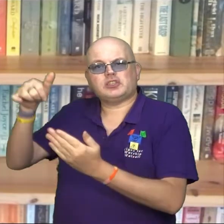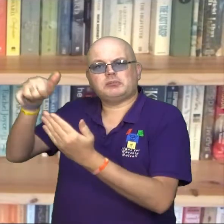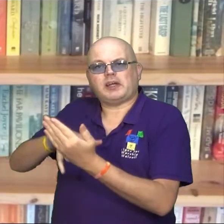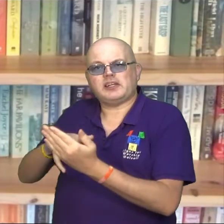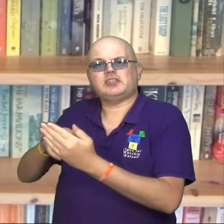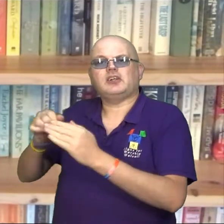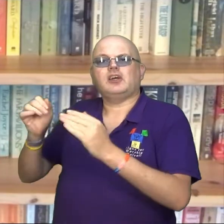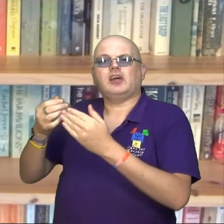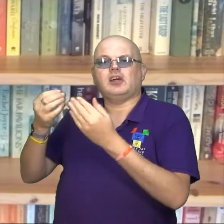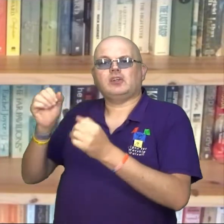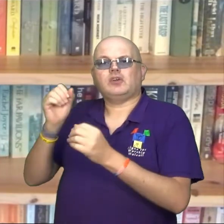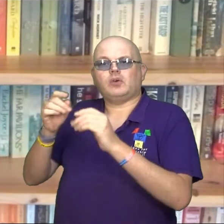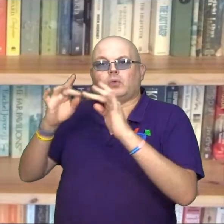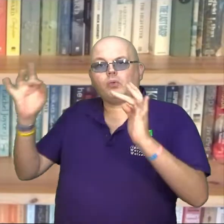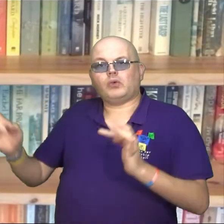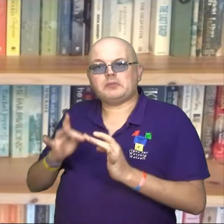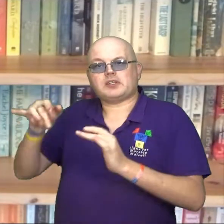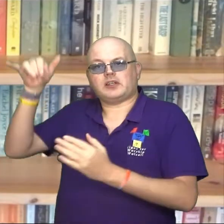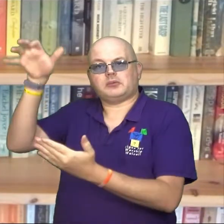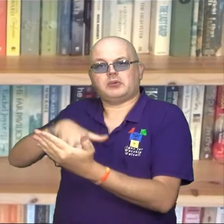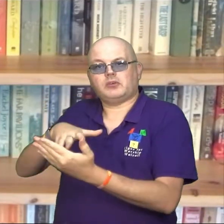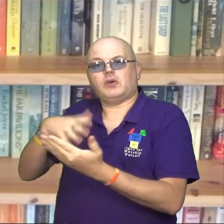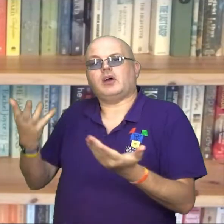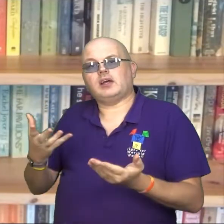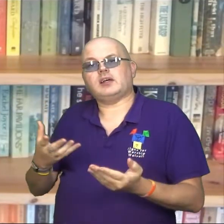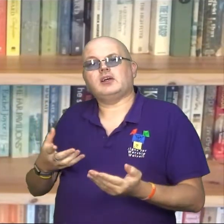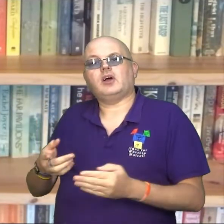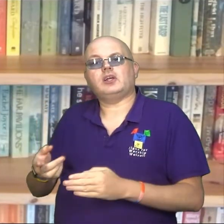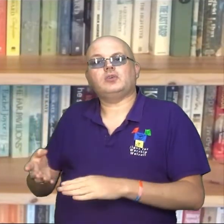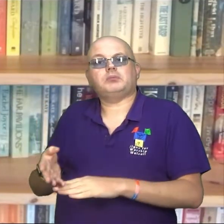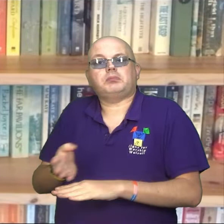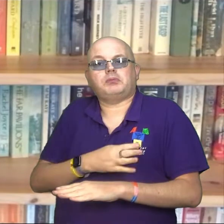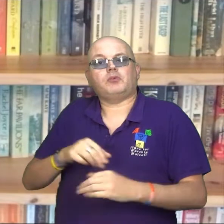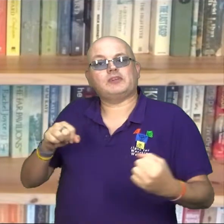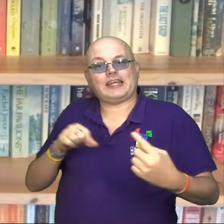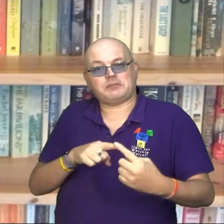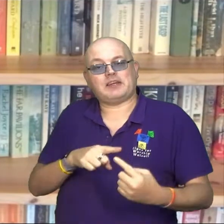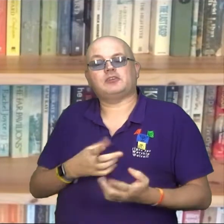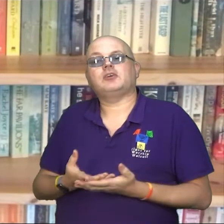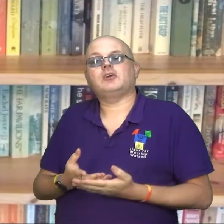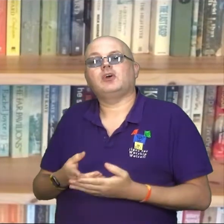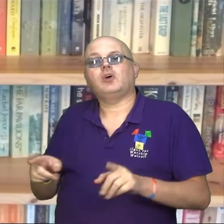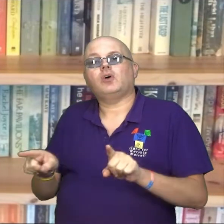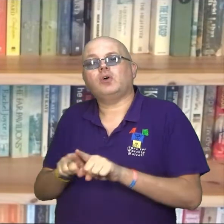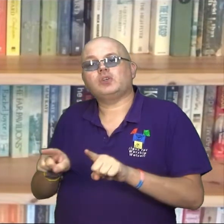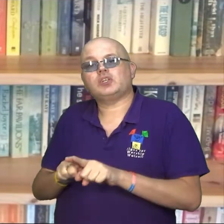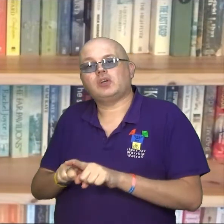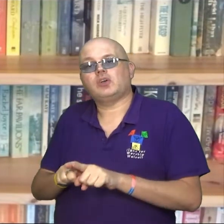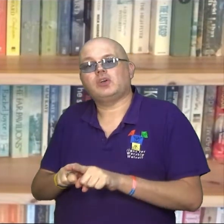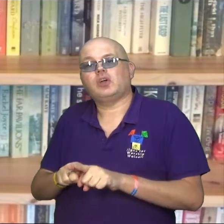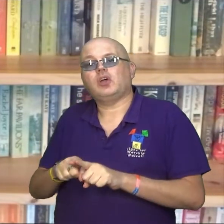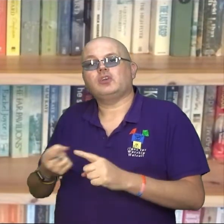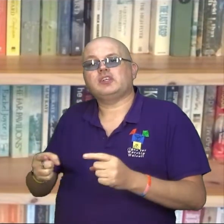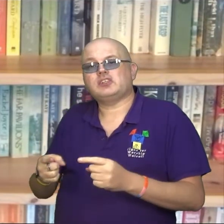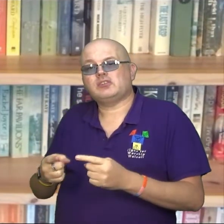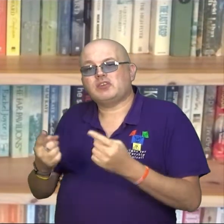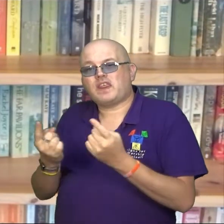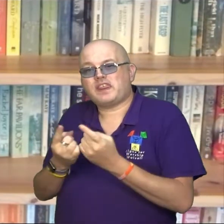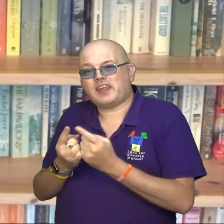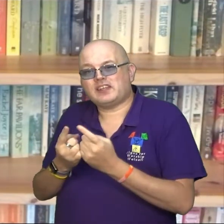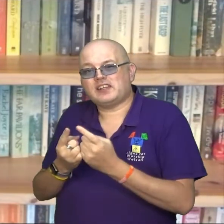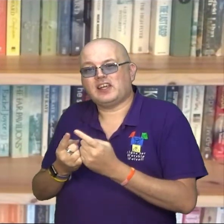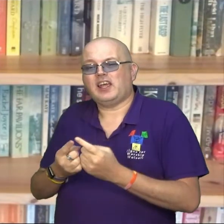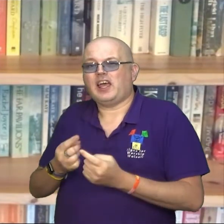our Facebook page, or in the email sent out in advance. But alongside the children's activities, we've also identified some